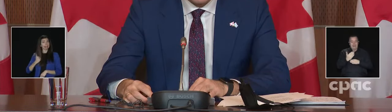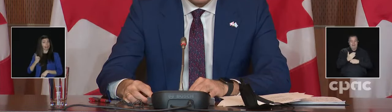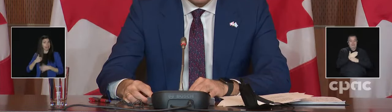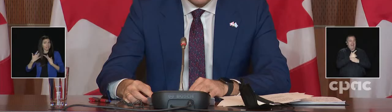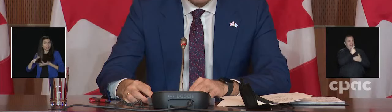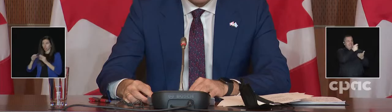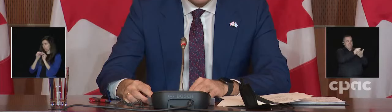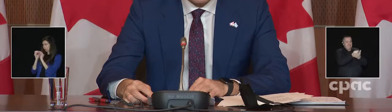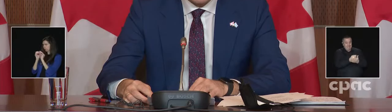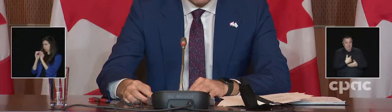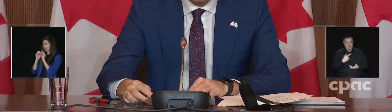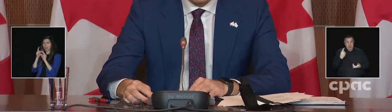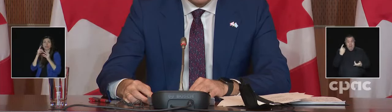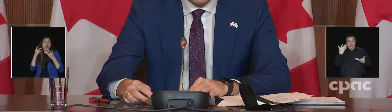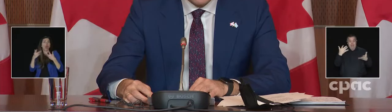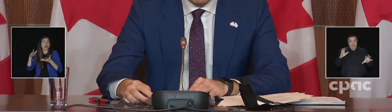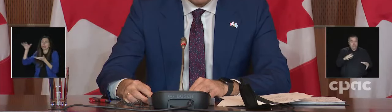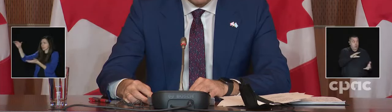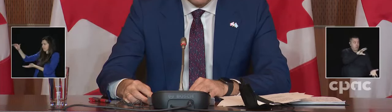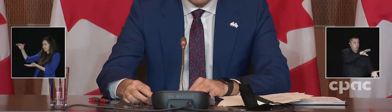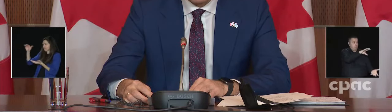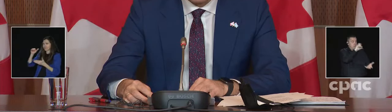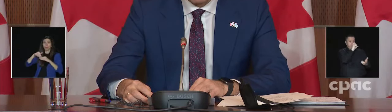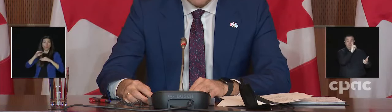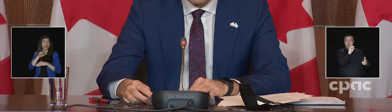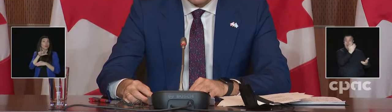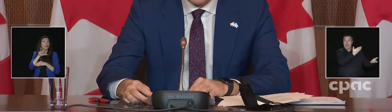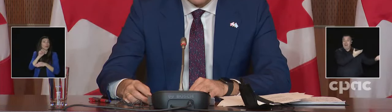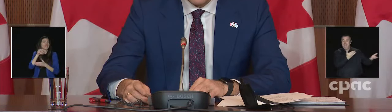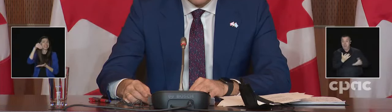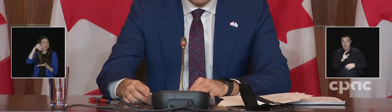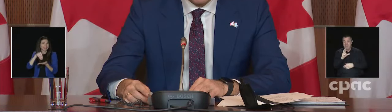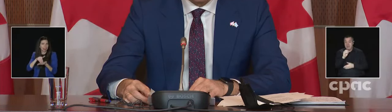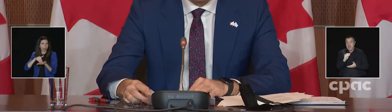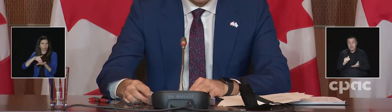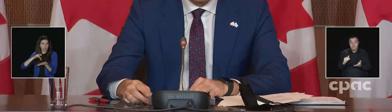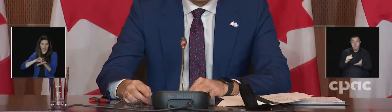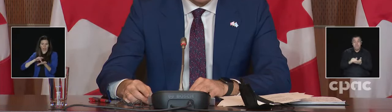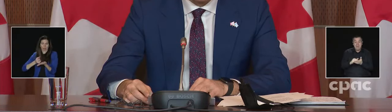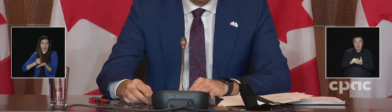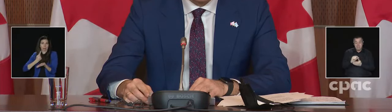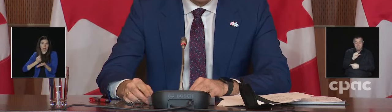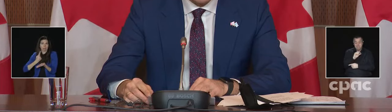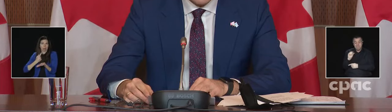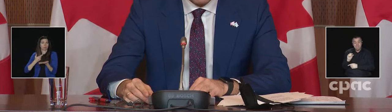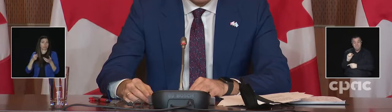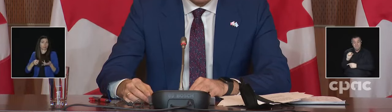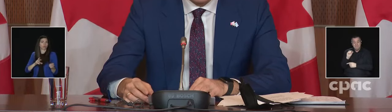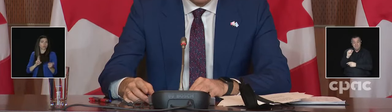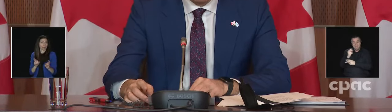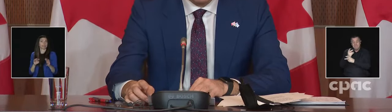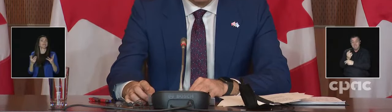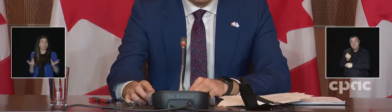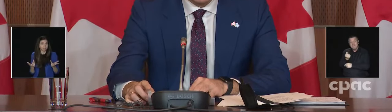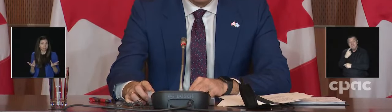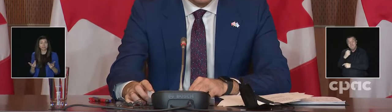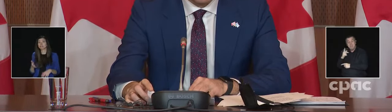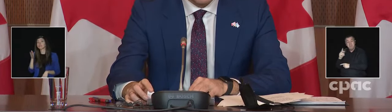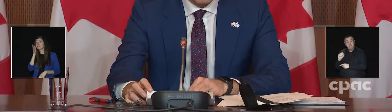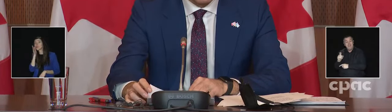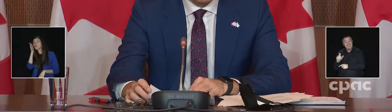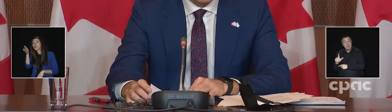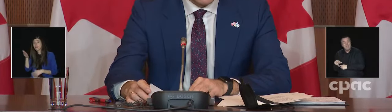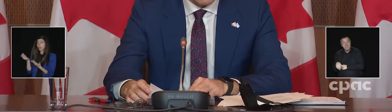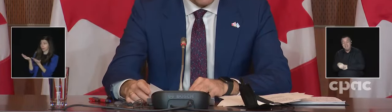than 330,000 treatment courses of Paxlovid, with another 120,000 on the way